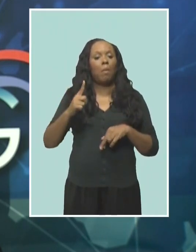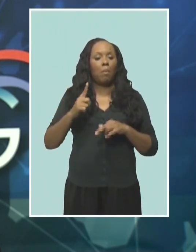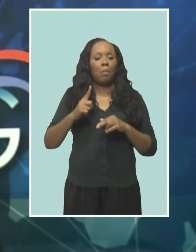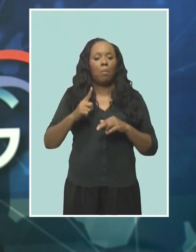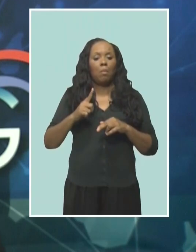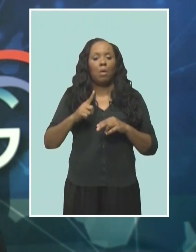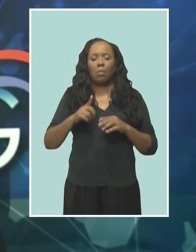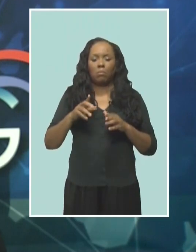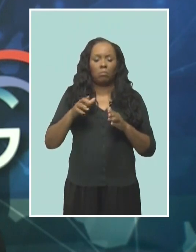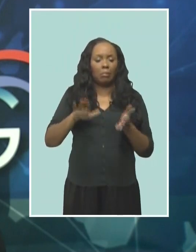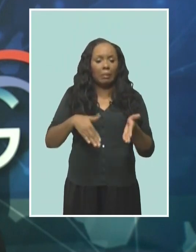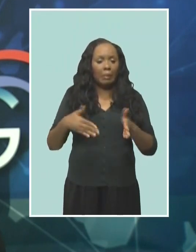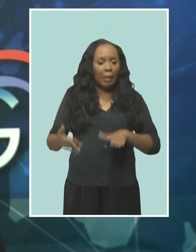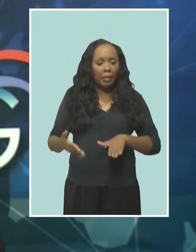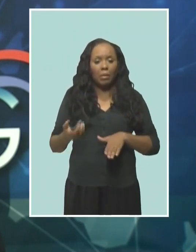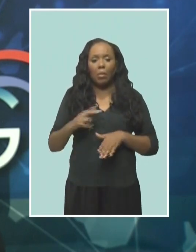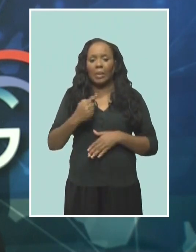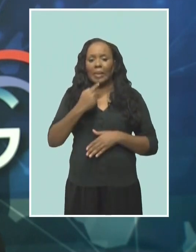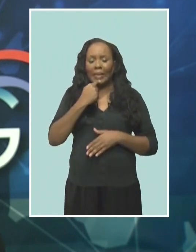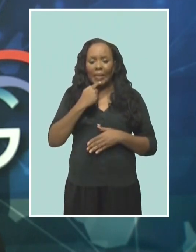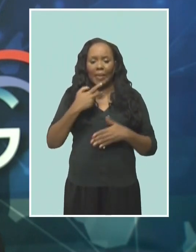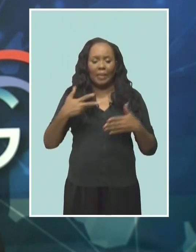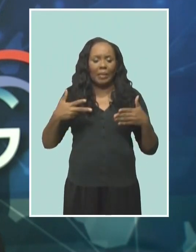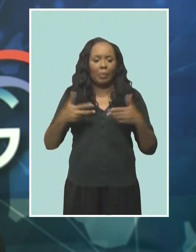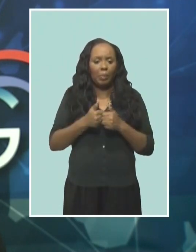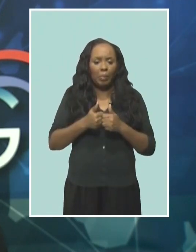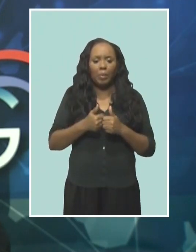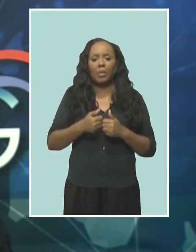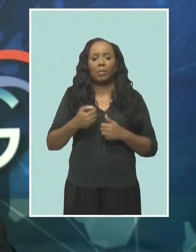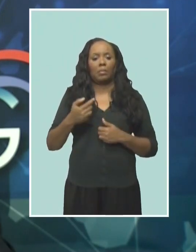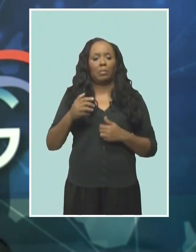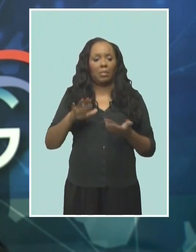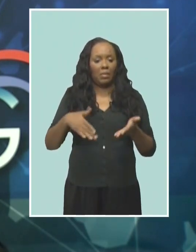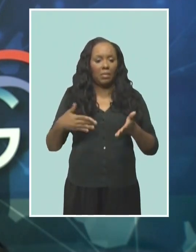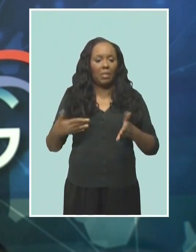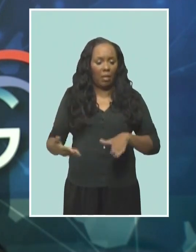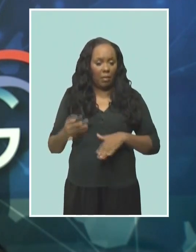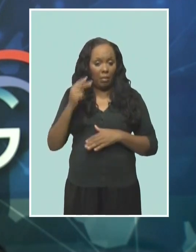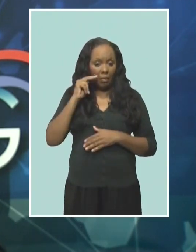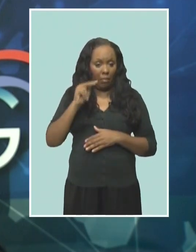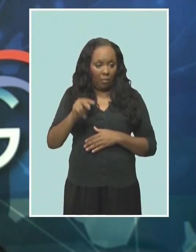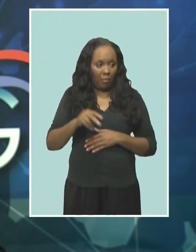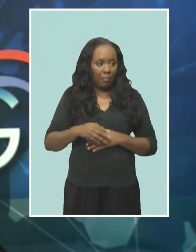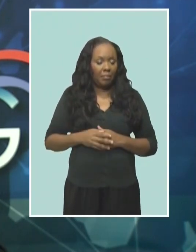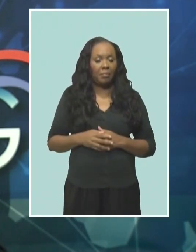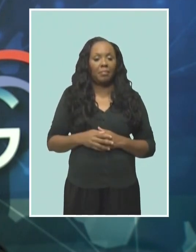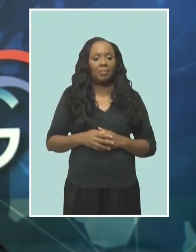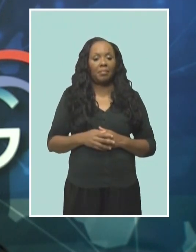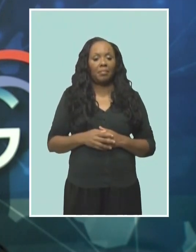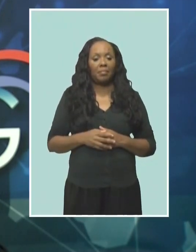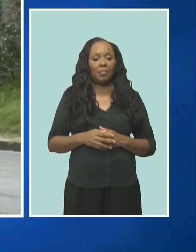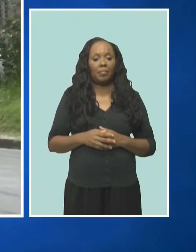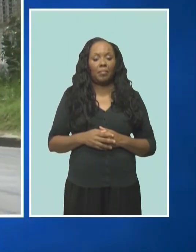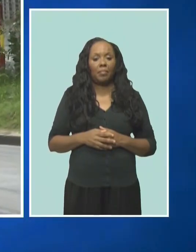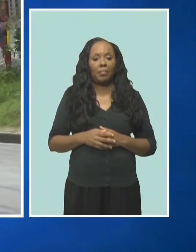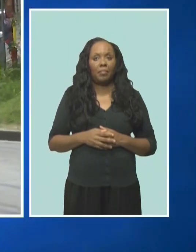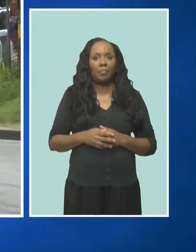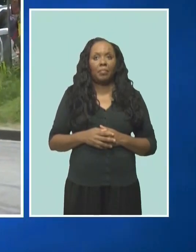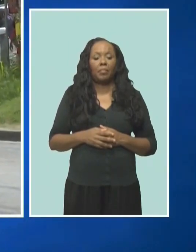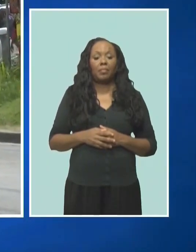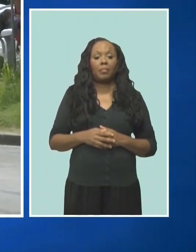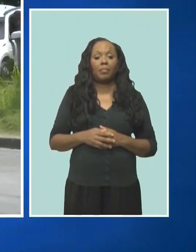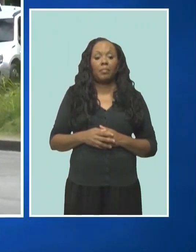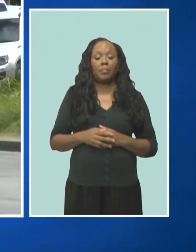and accidents resulting in serious injuries or death. Our Anesta Henry has more details. As of